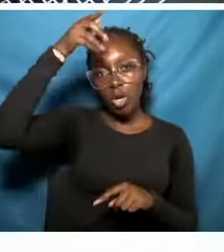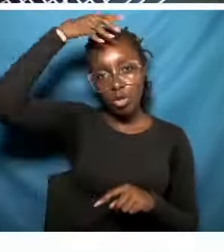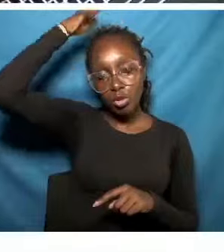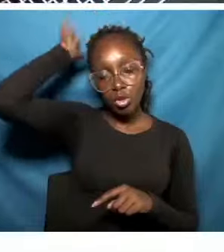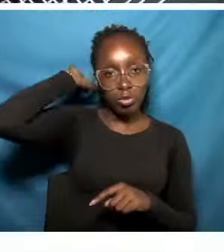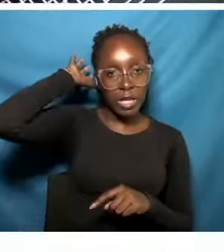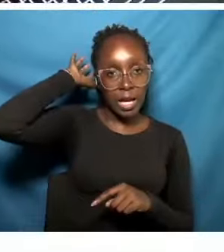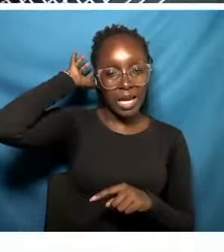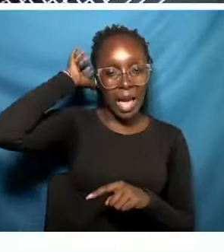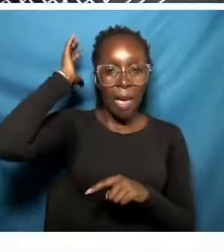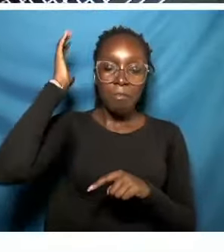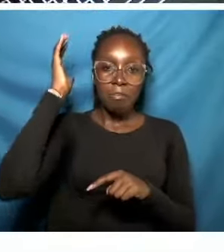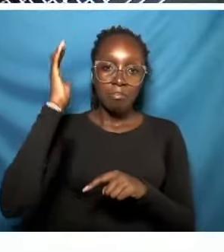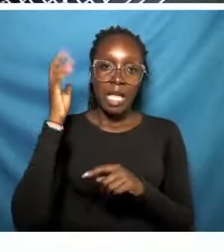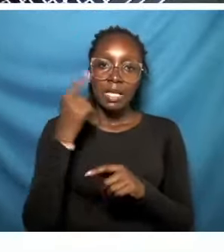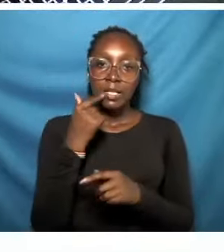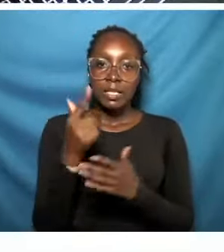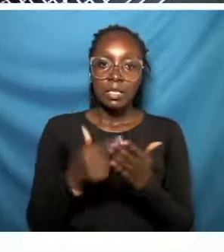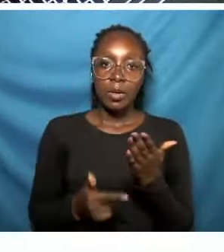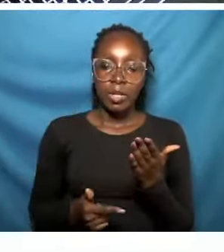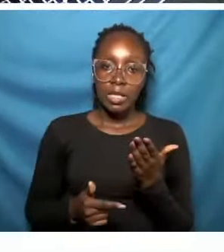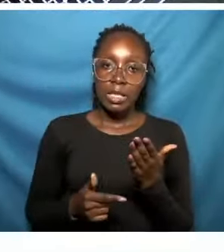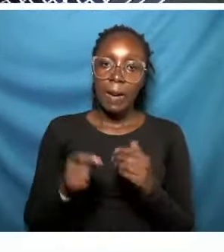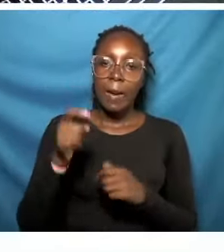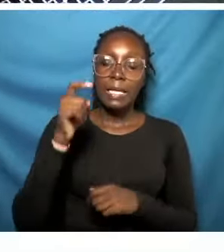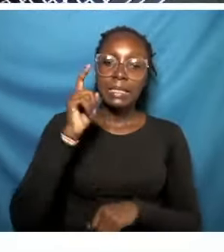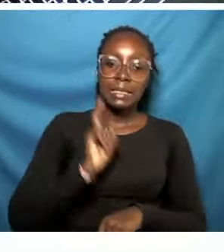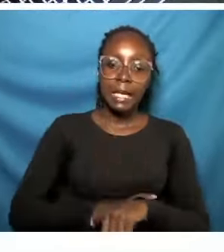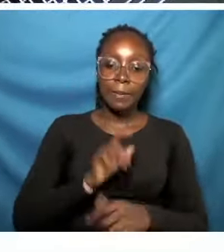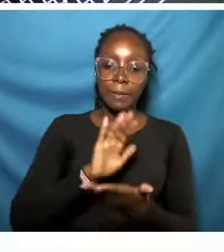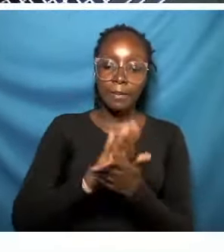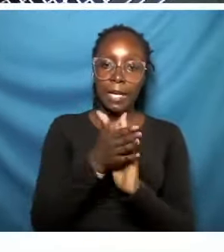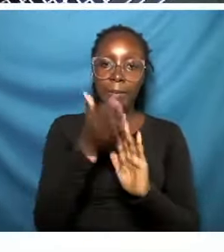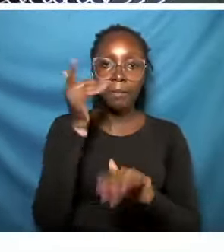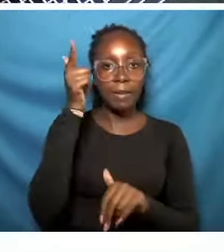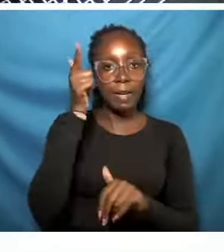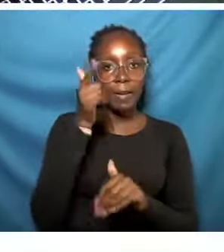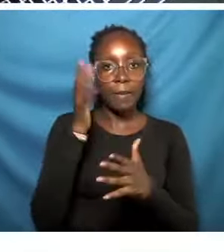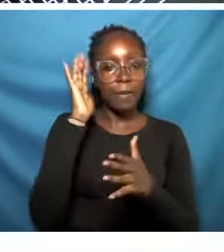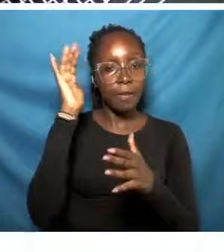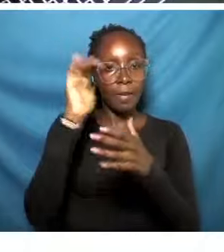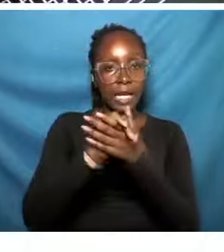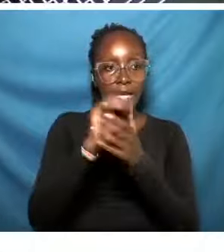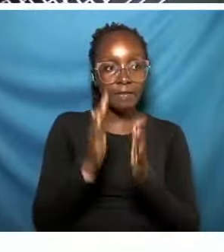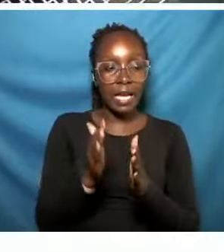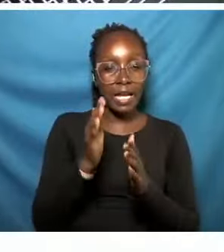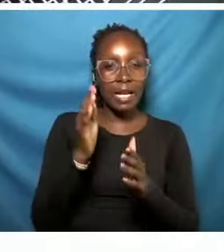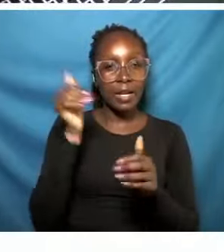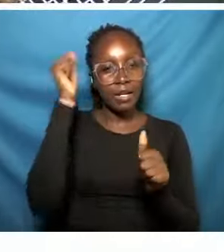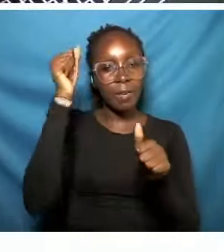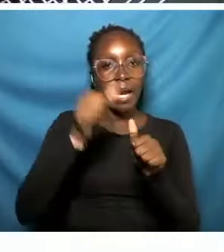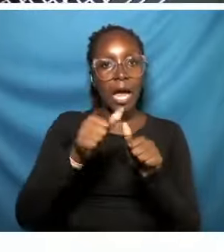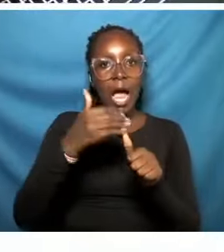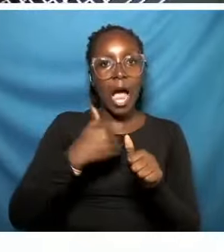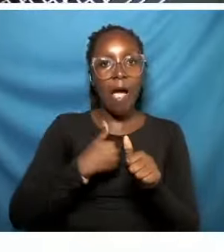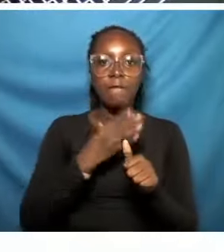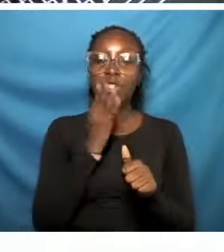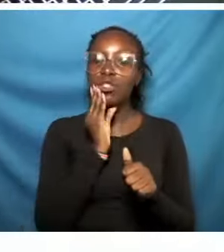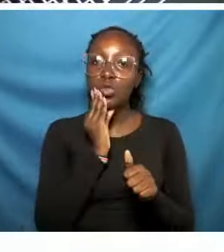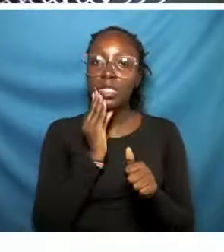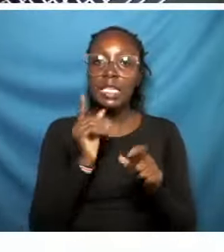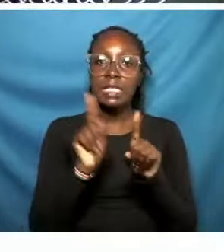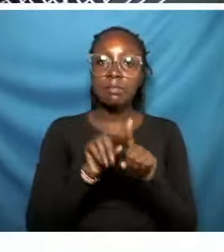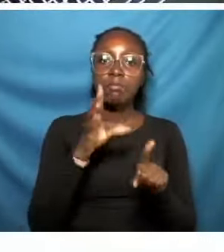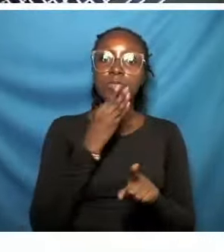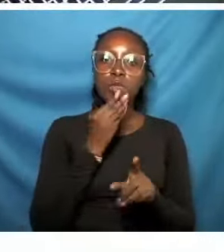were saying that you must, once you become a believer, remember, there were Jews and there were non-Jews. So Jews were